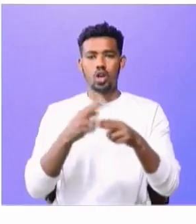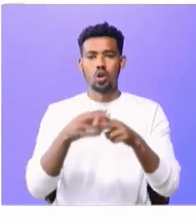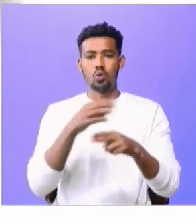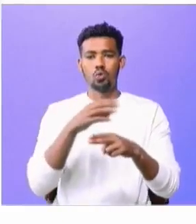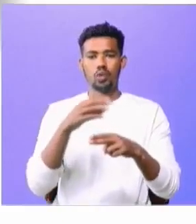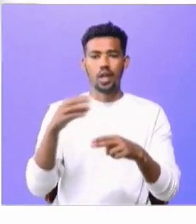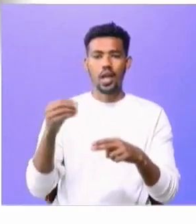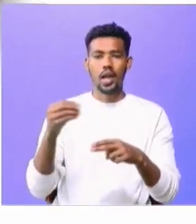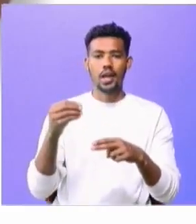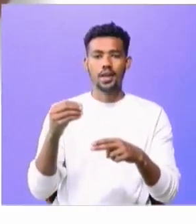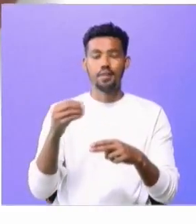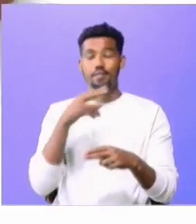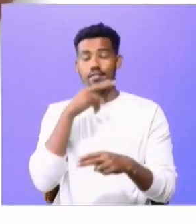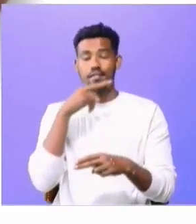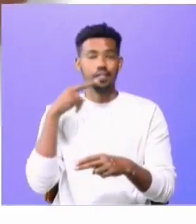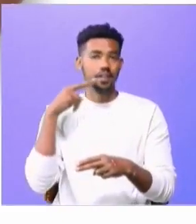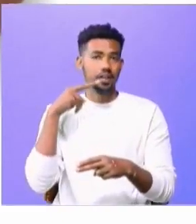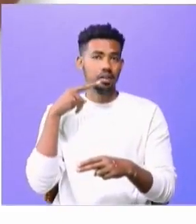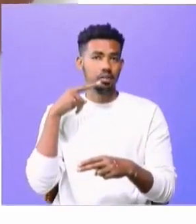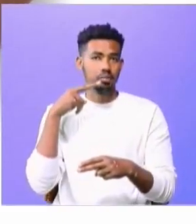verb